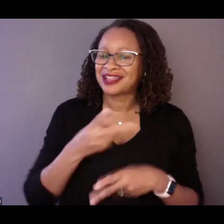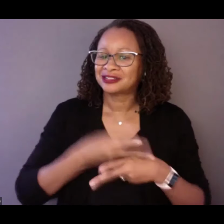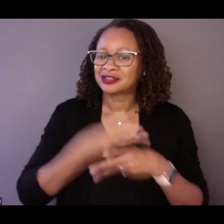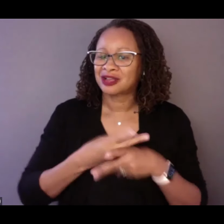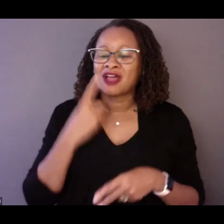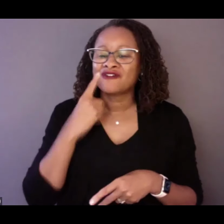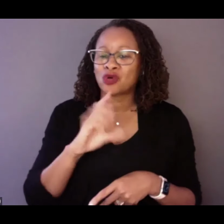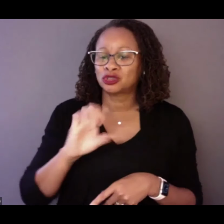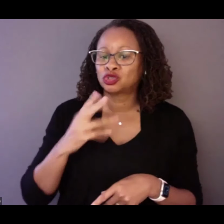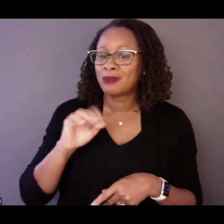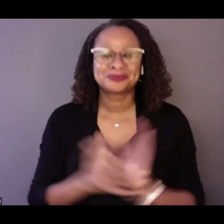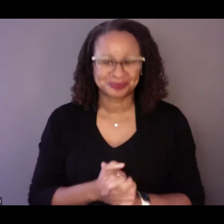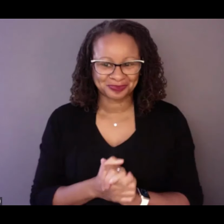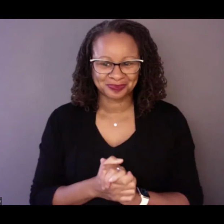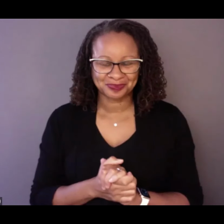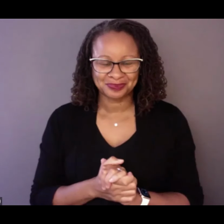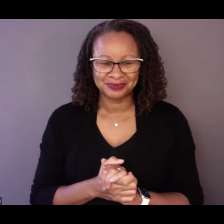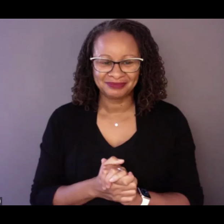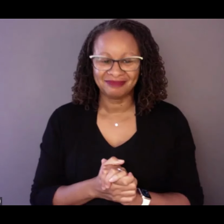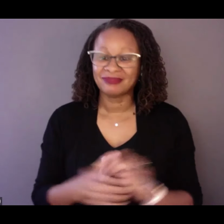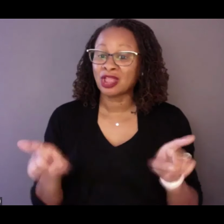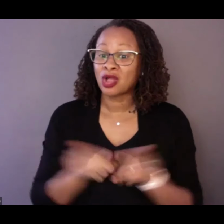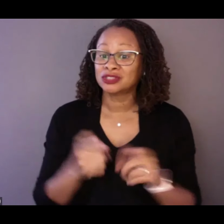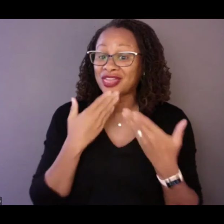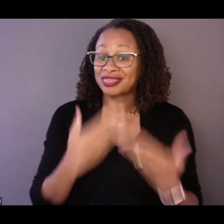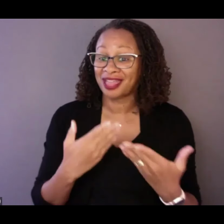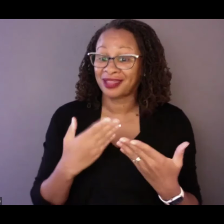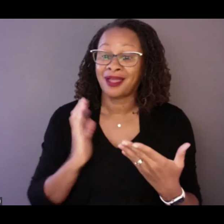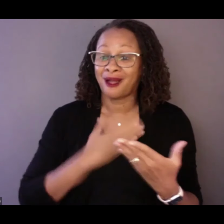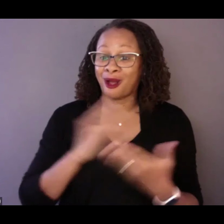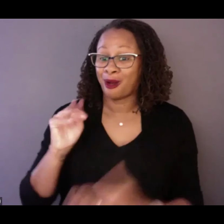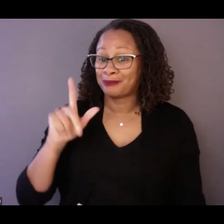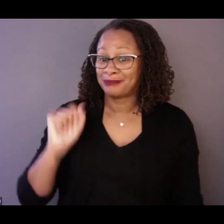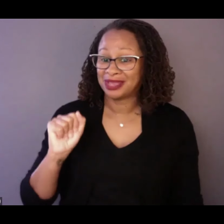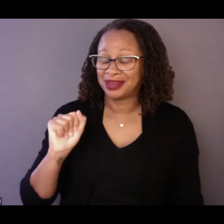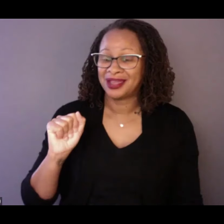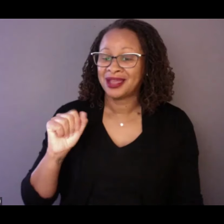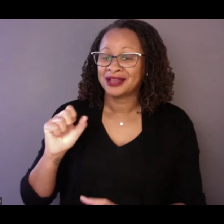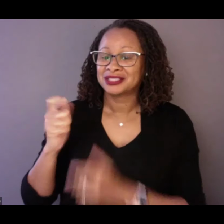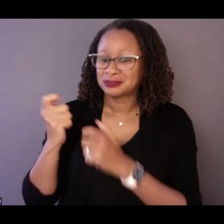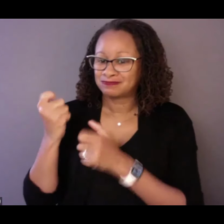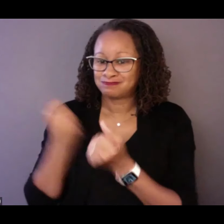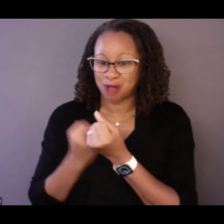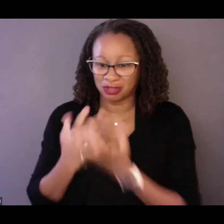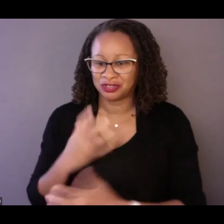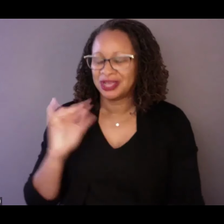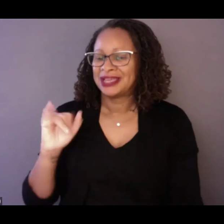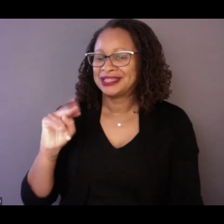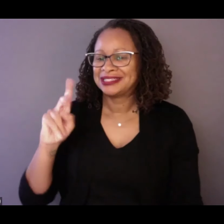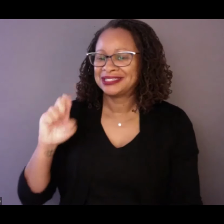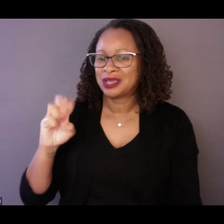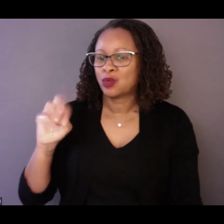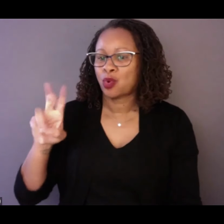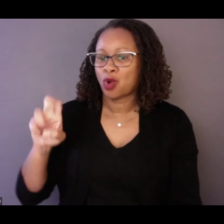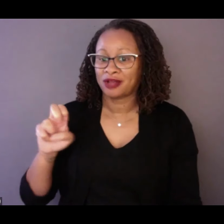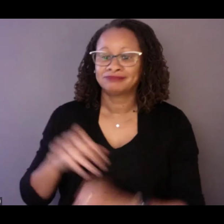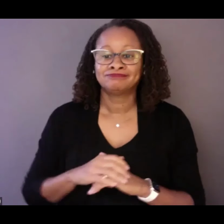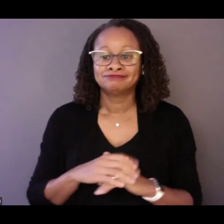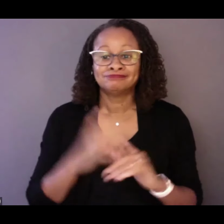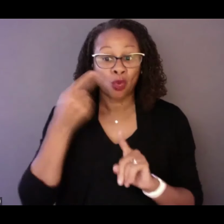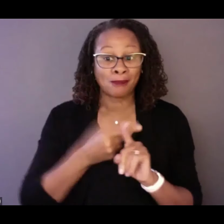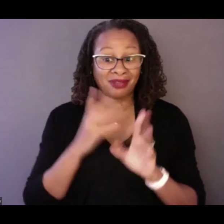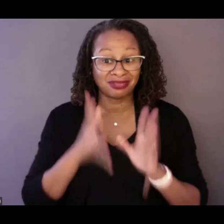for generations. I also like to thank our media sponsor, IndieWire, for helping us bring this series to you. We have a little more than a month left